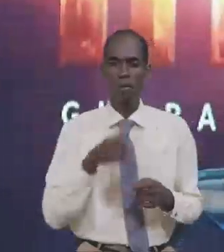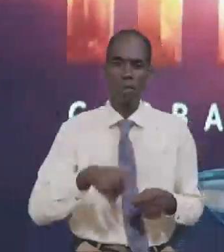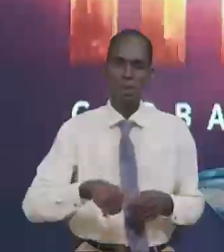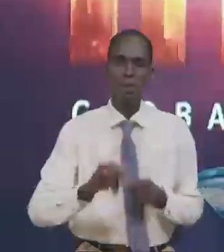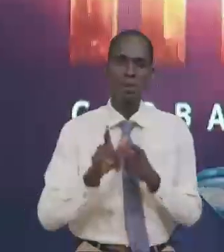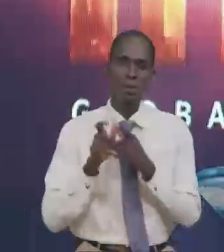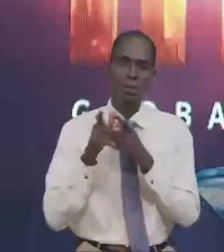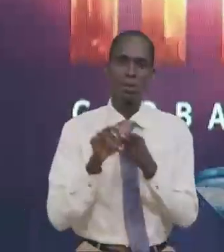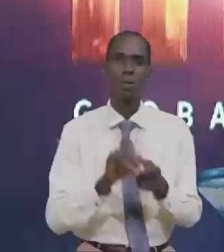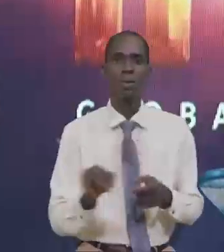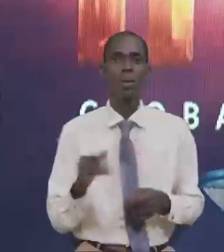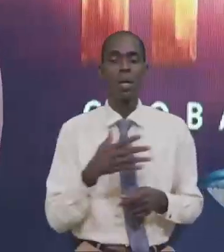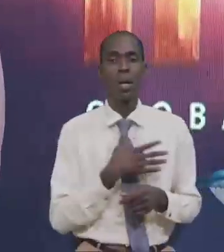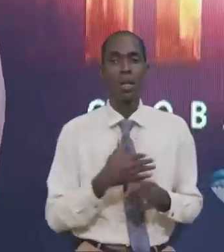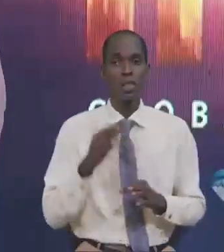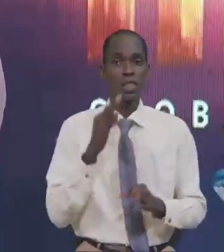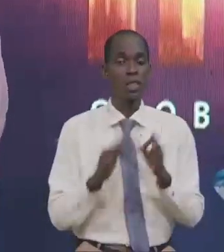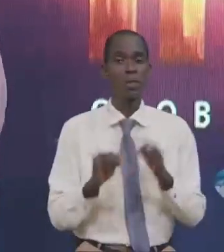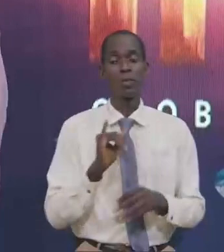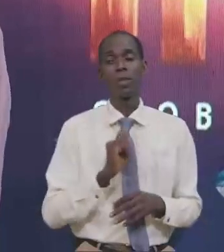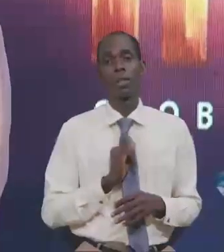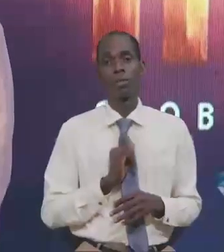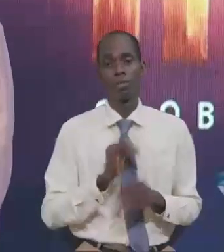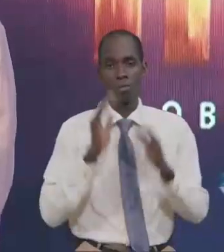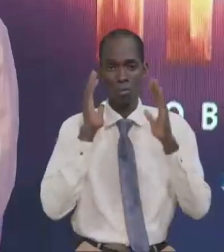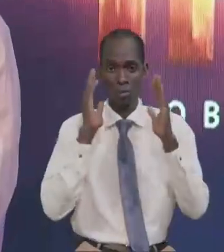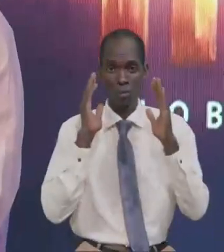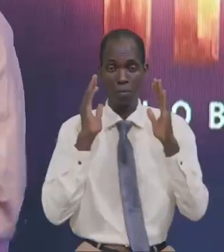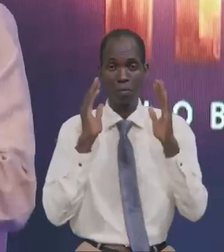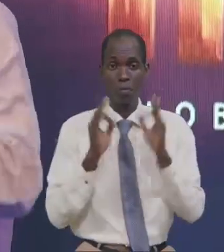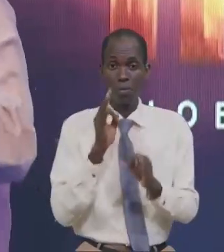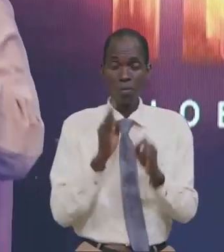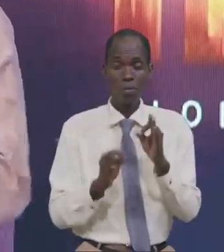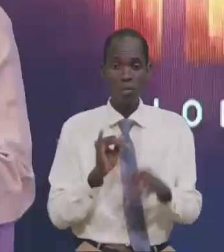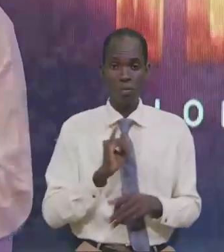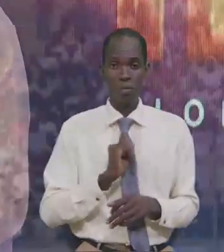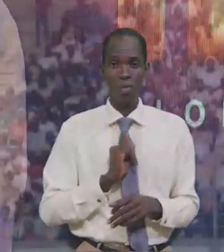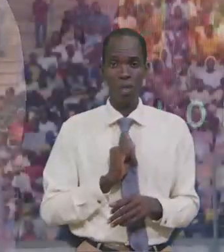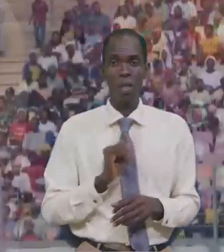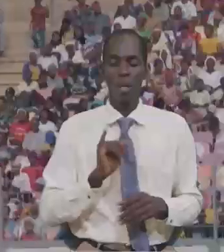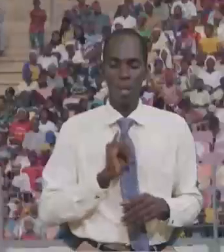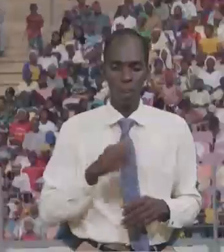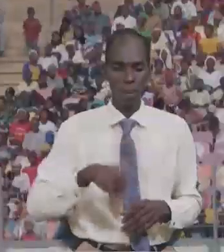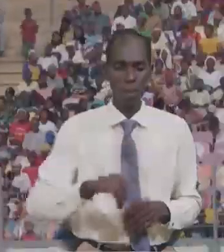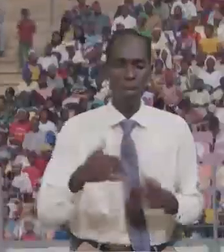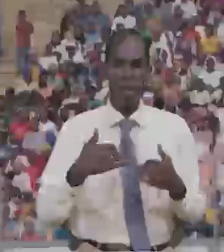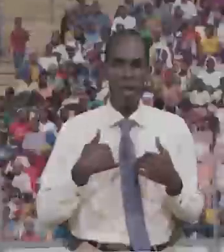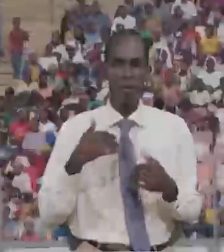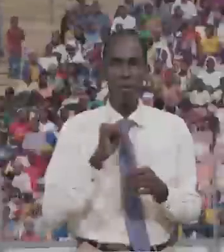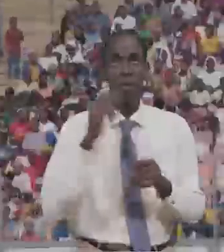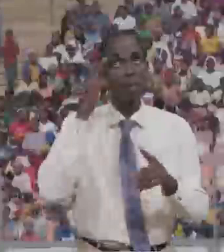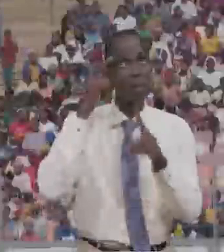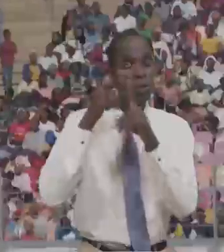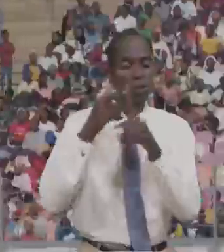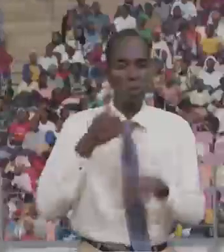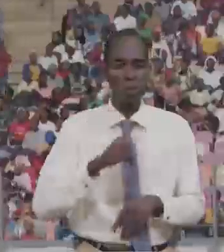goal, I still have vision, I still have a mountain to climb, I still have something important I want to do,